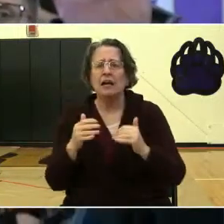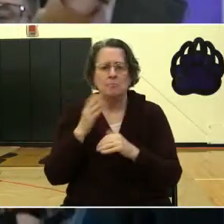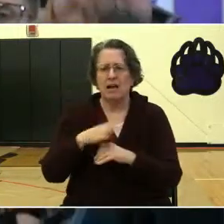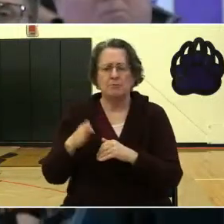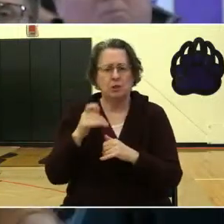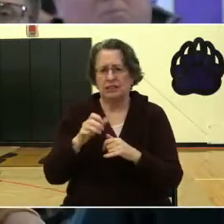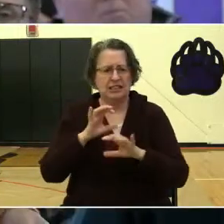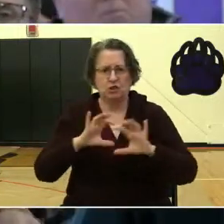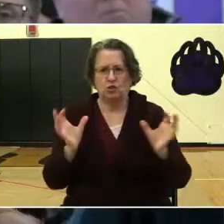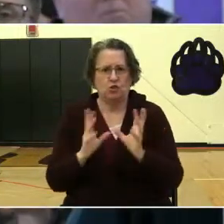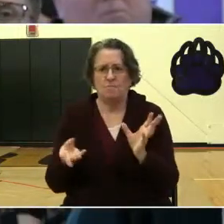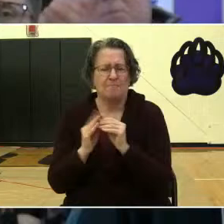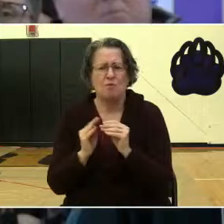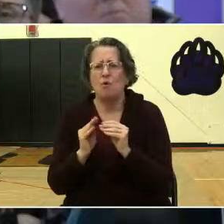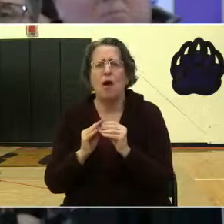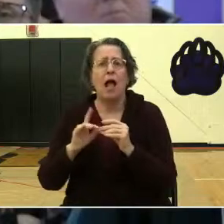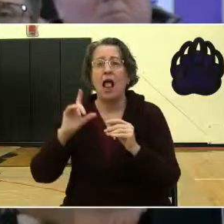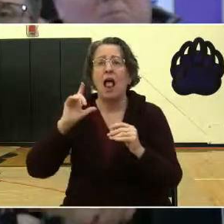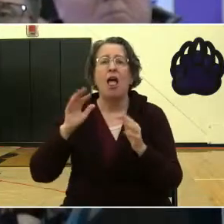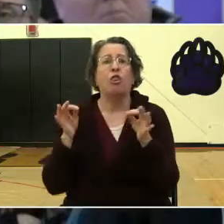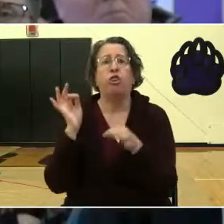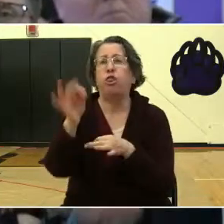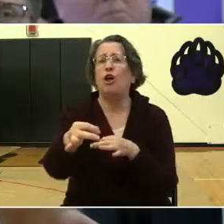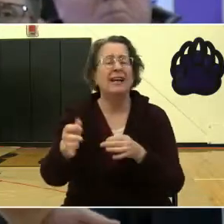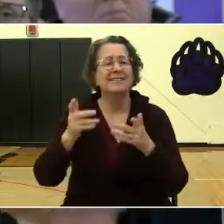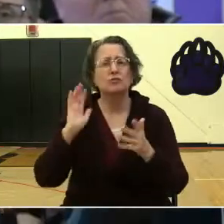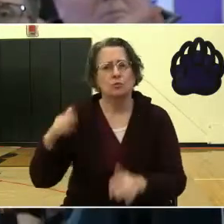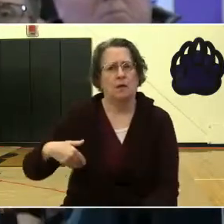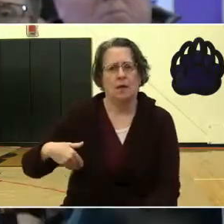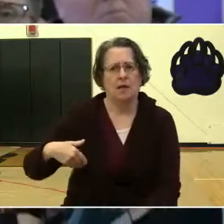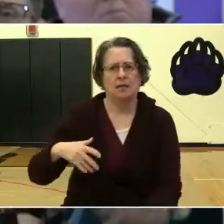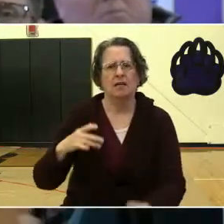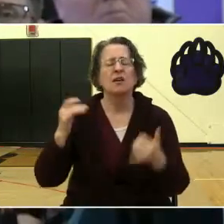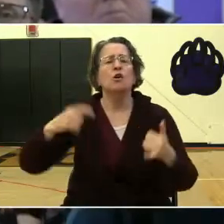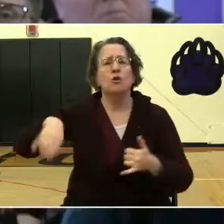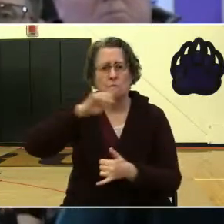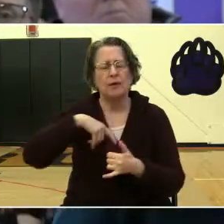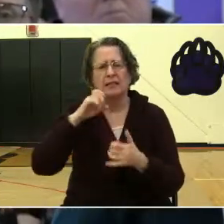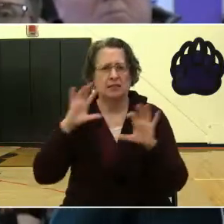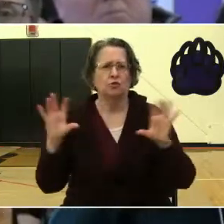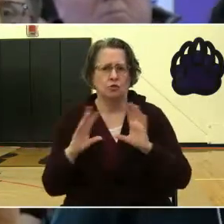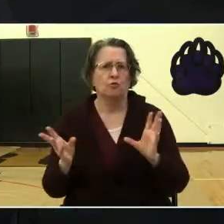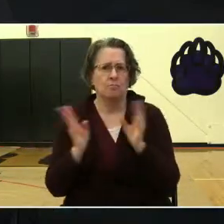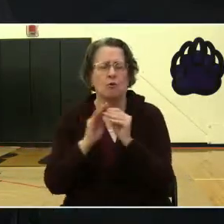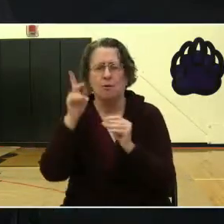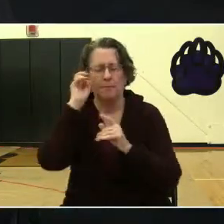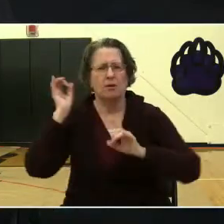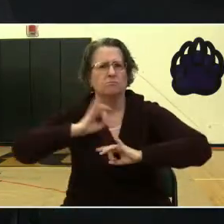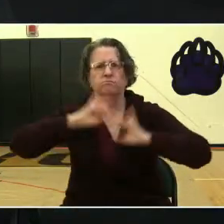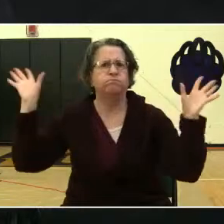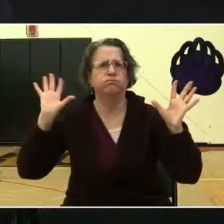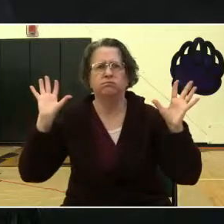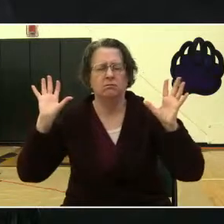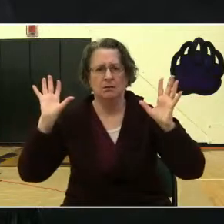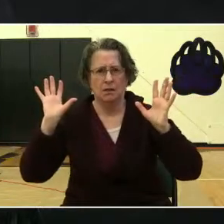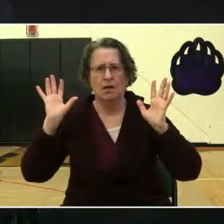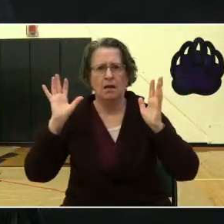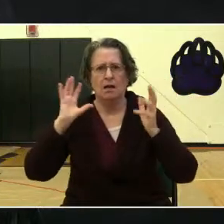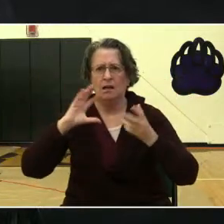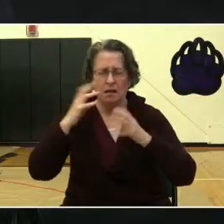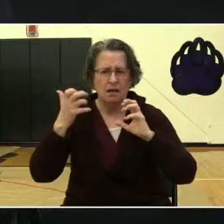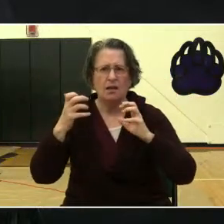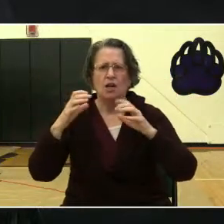late this is a drop in the bucket and we need to do more as a community to face the crisis that we're in thank you Mr